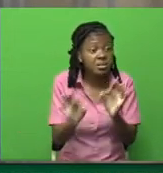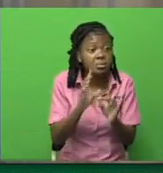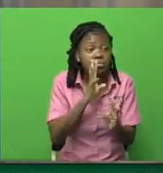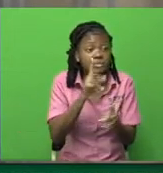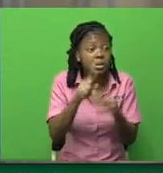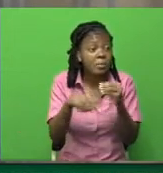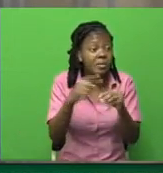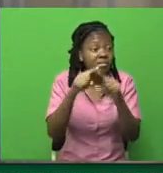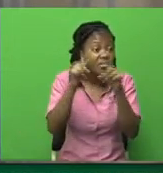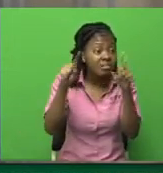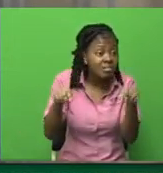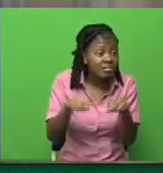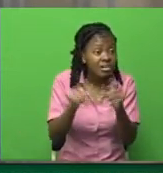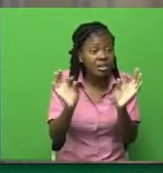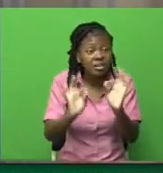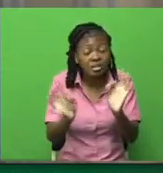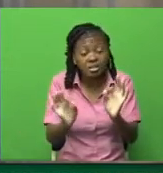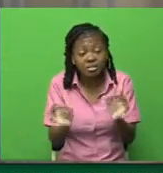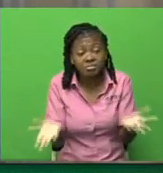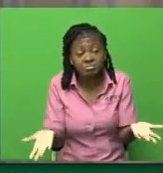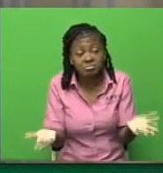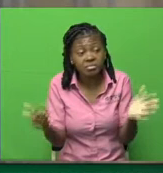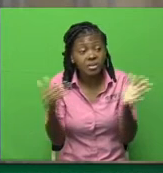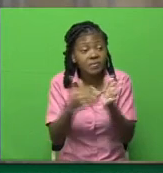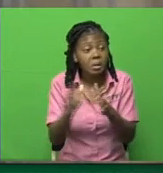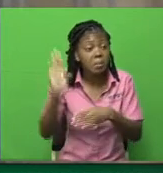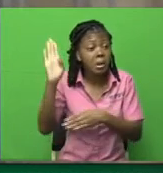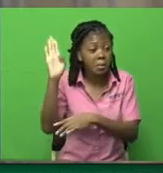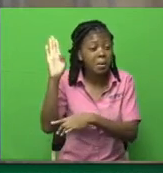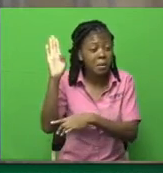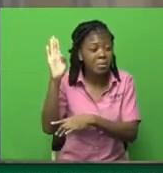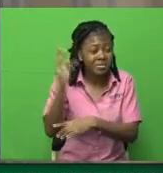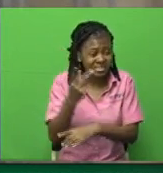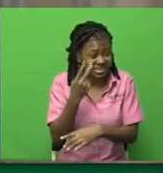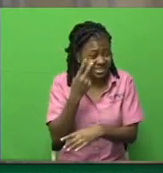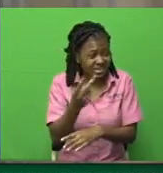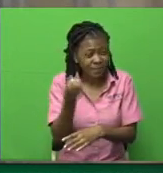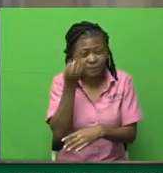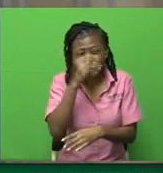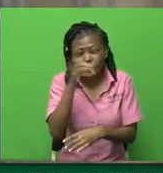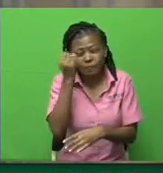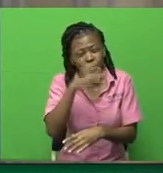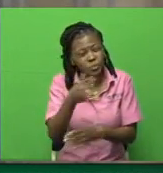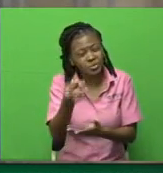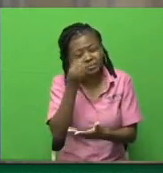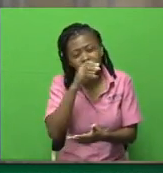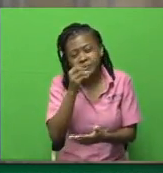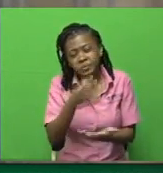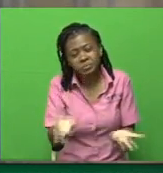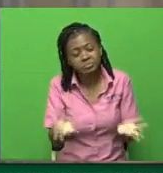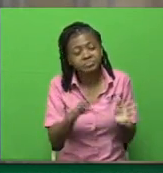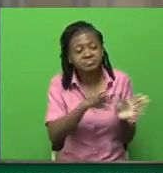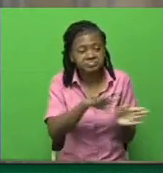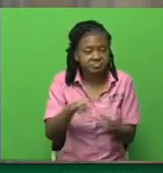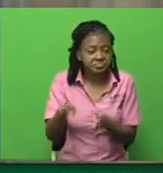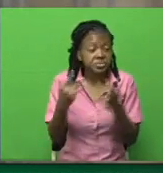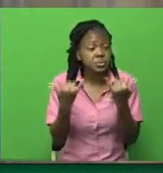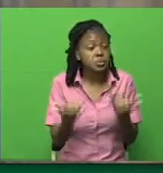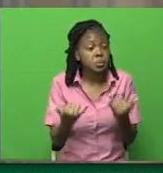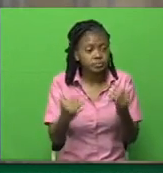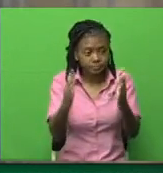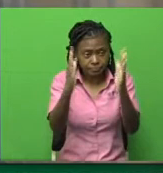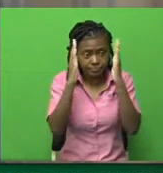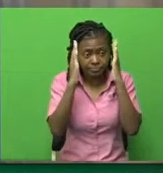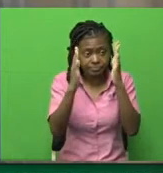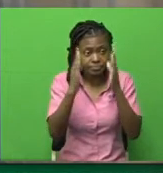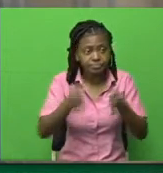hence making this another broker's promise of the government speak I turned out the infrastructure again in